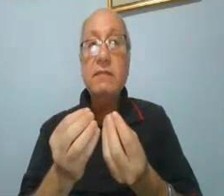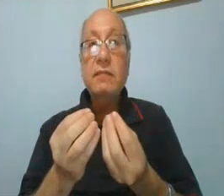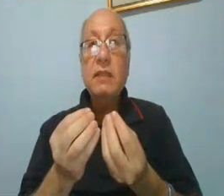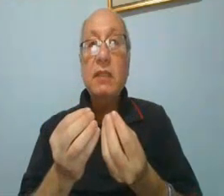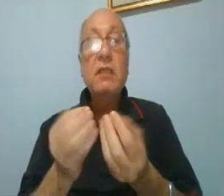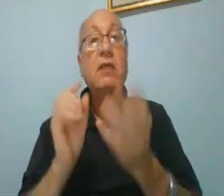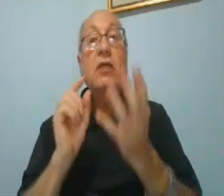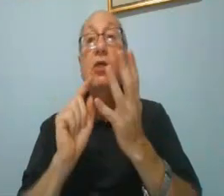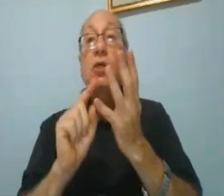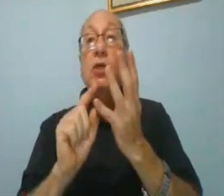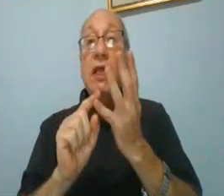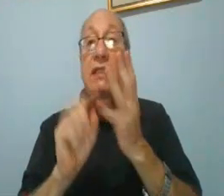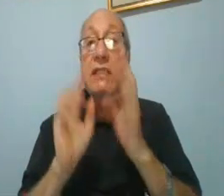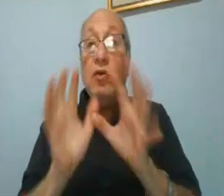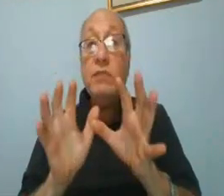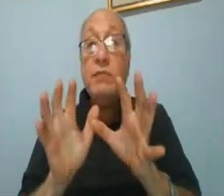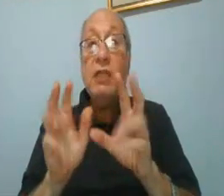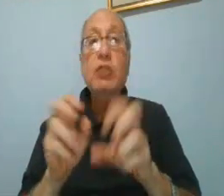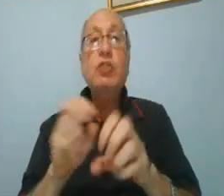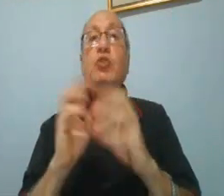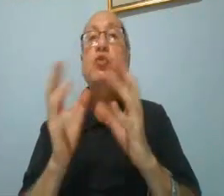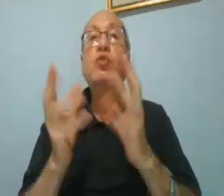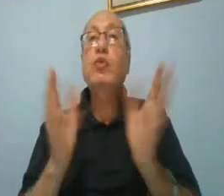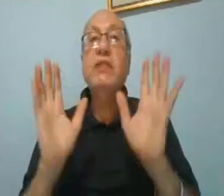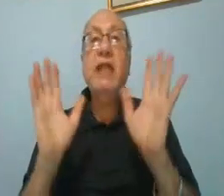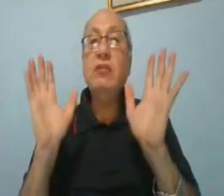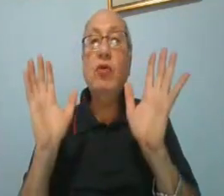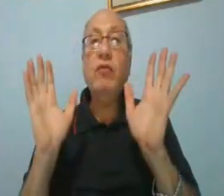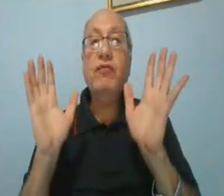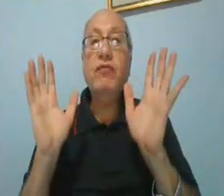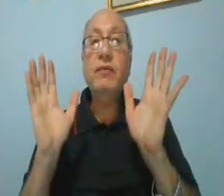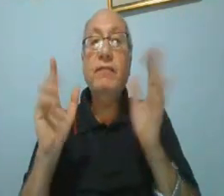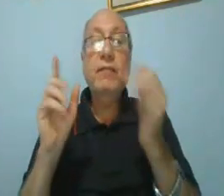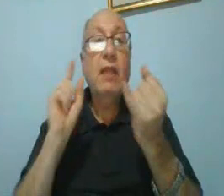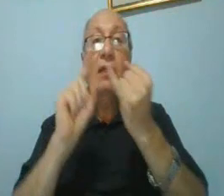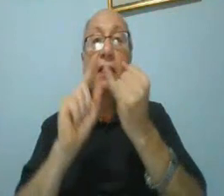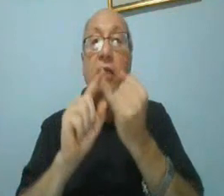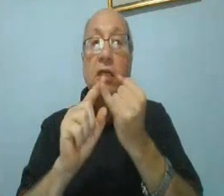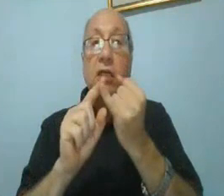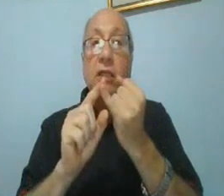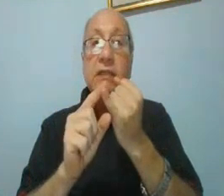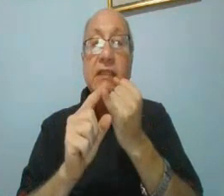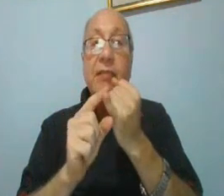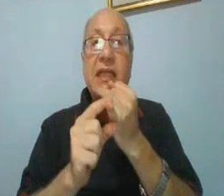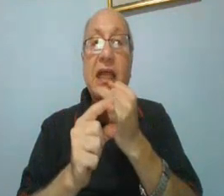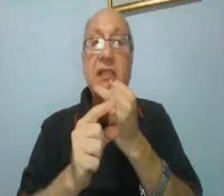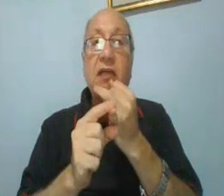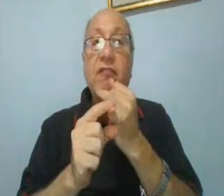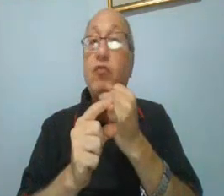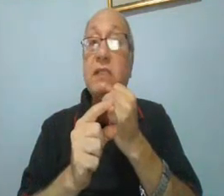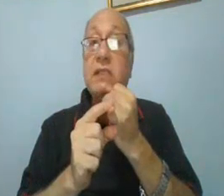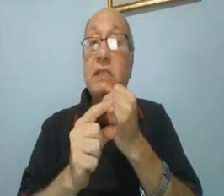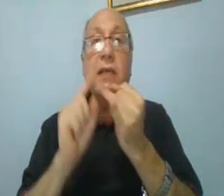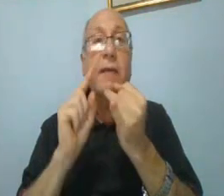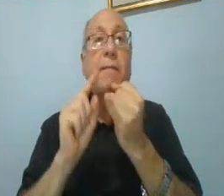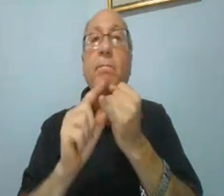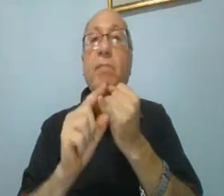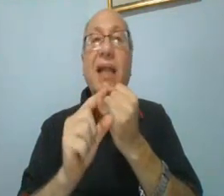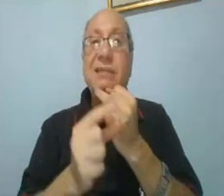diseases in the hospital due to contact of the medical staff